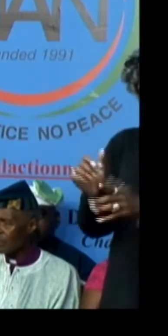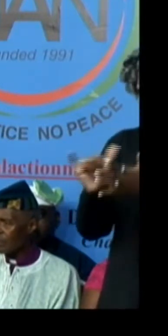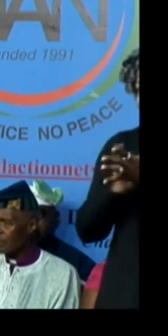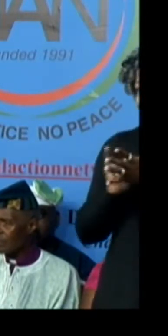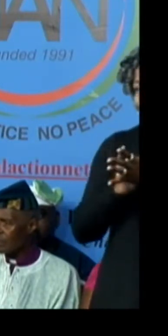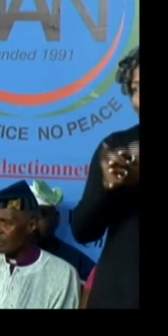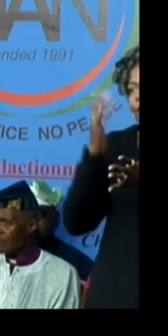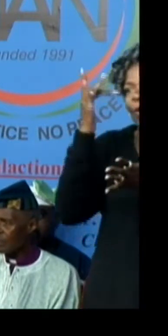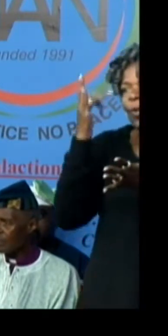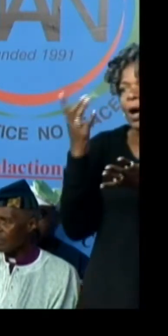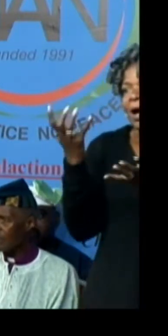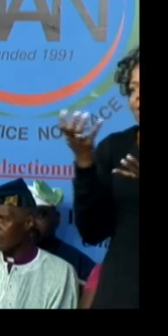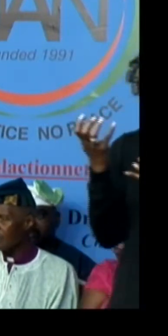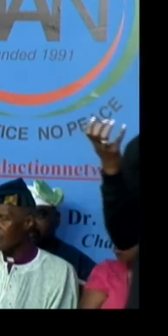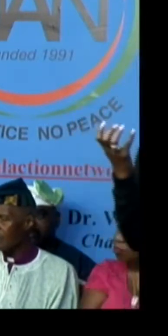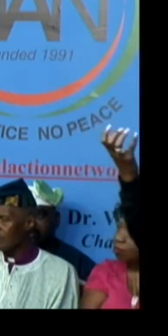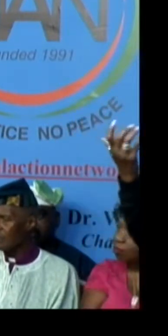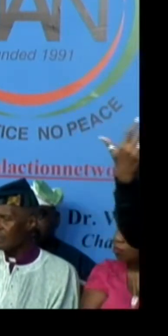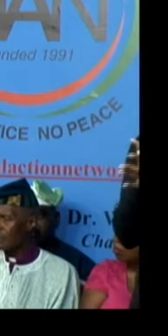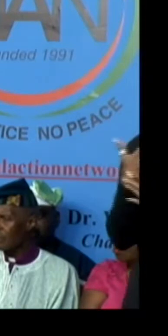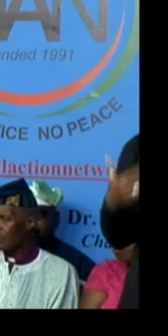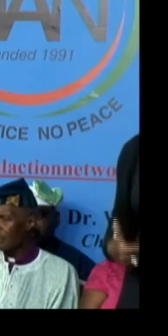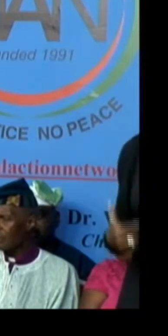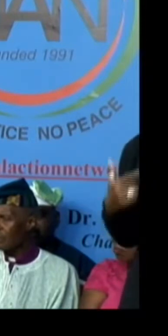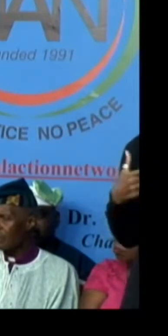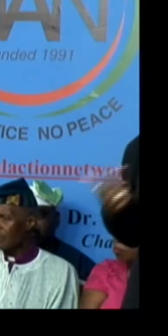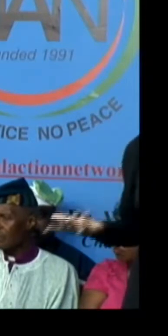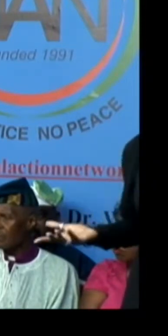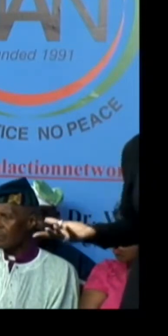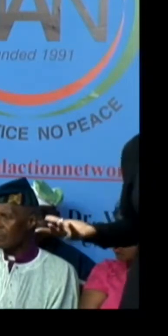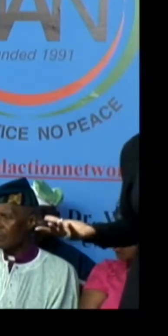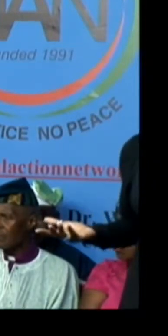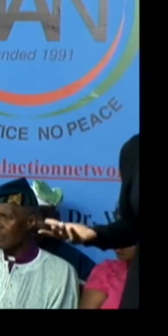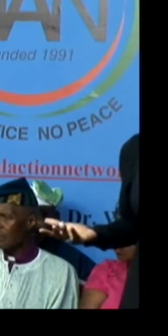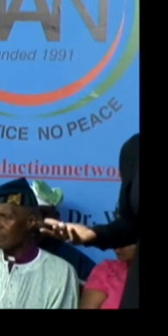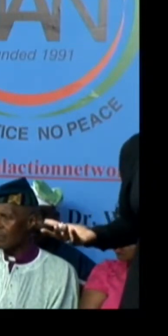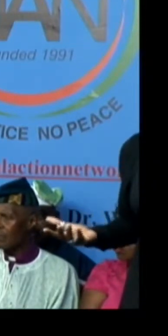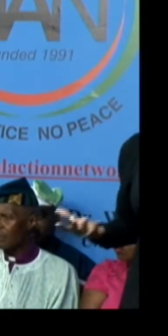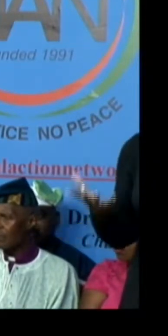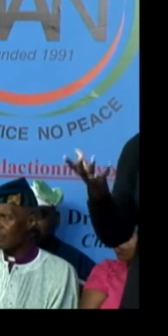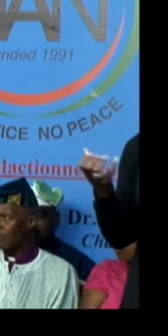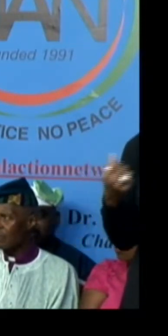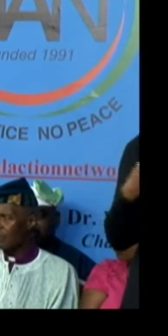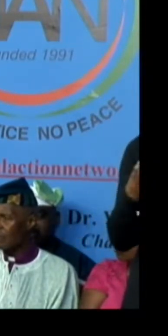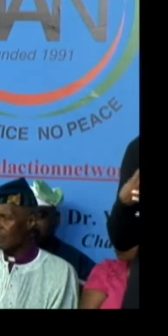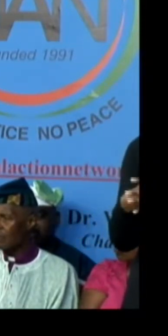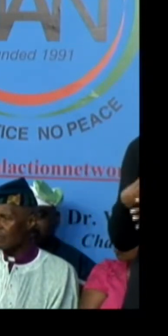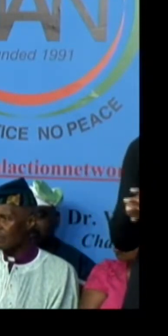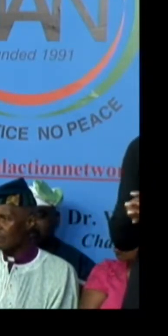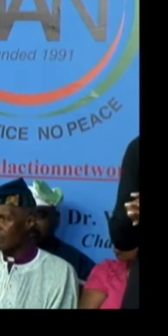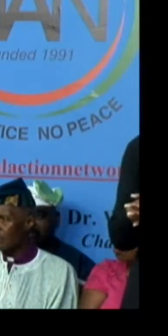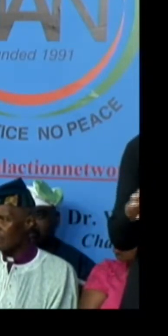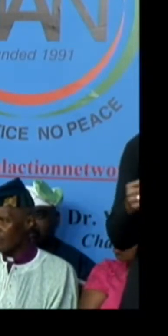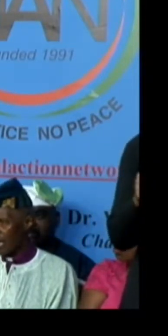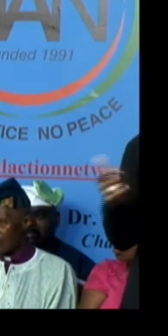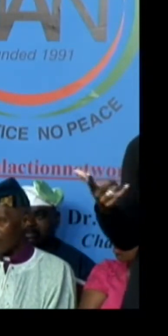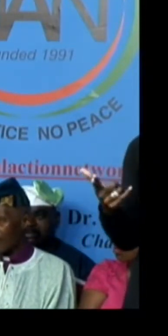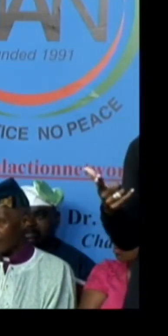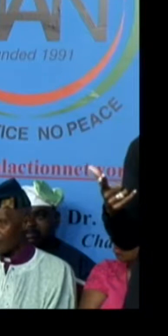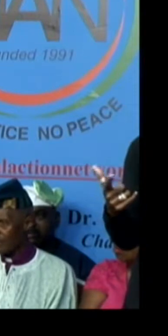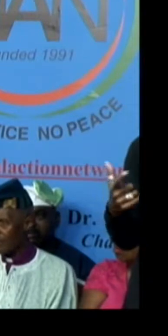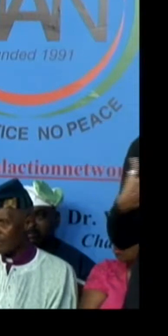to find a way that they could make a living and not have to deal with